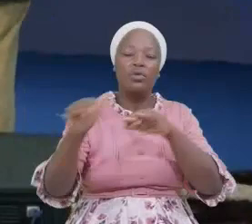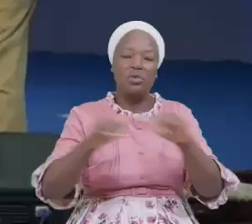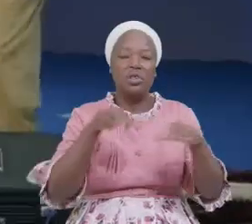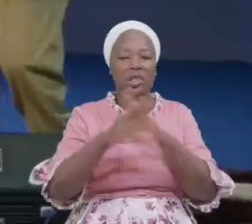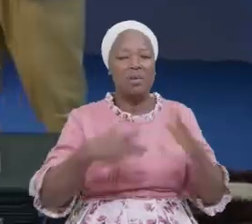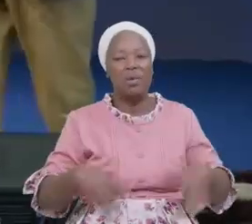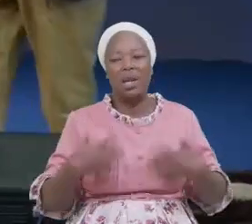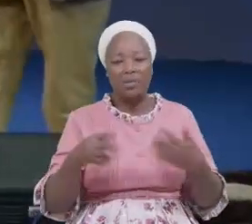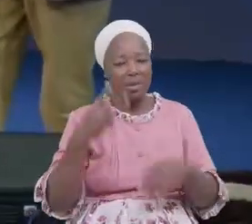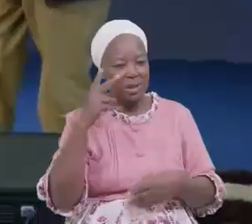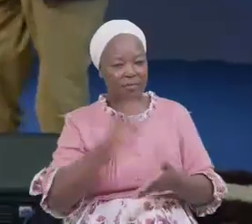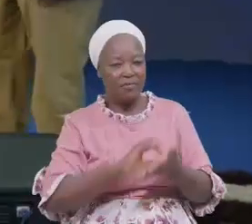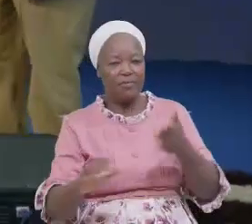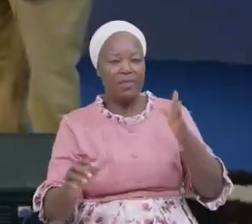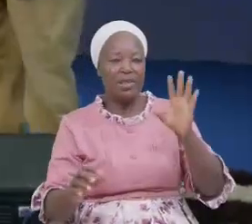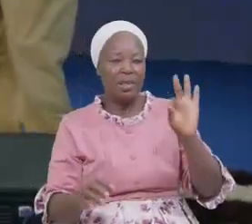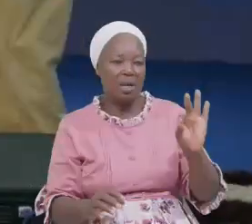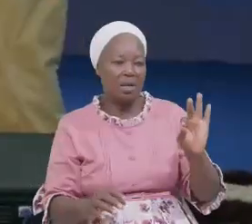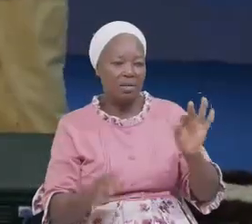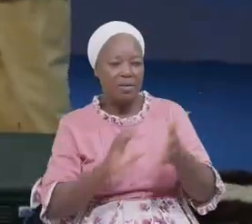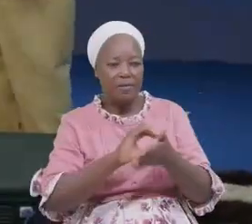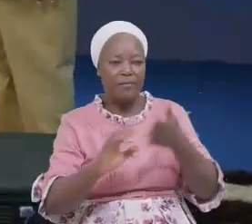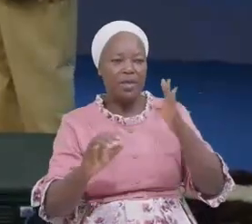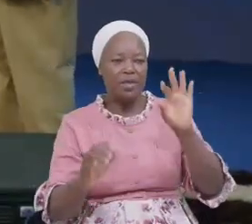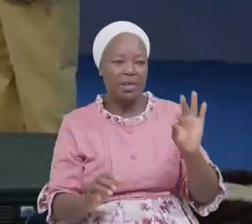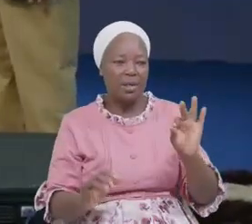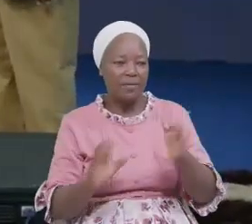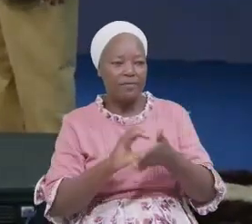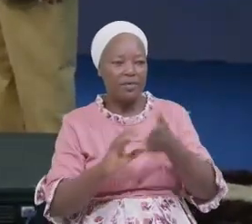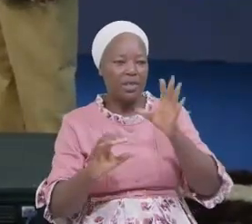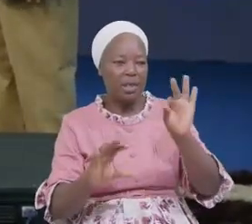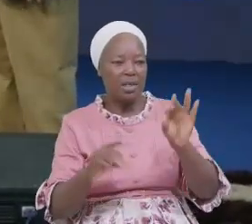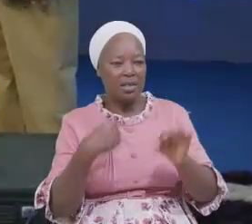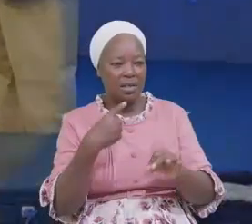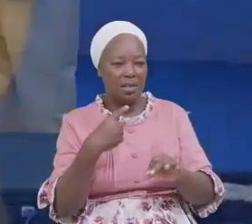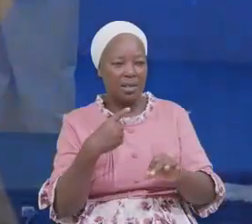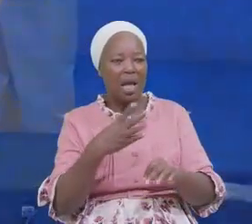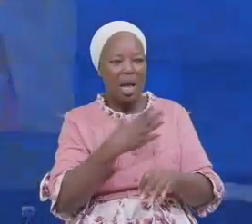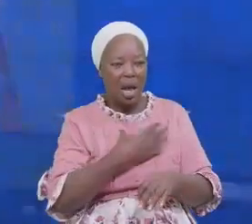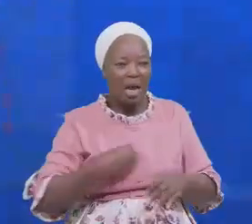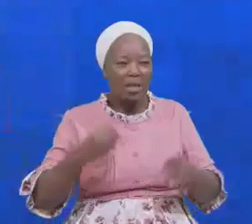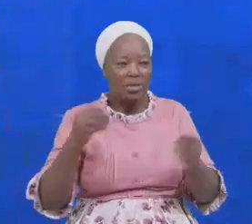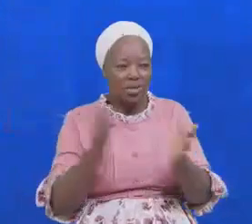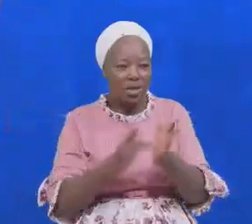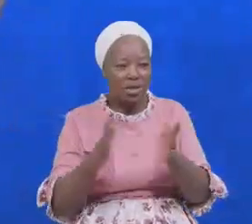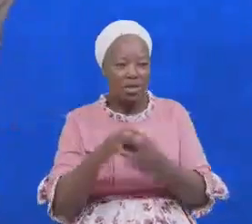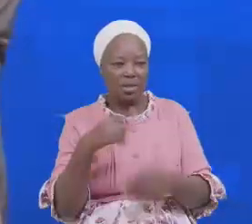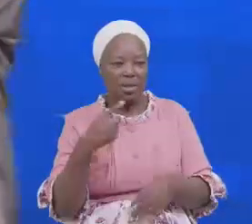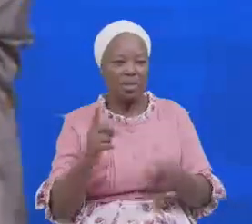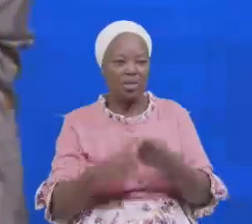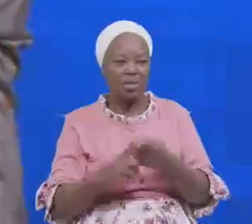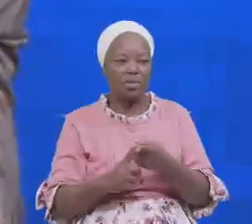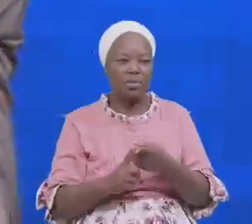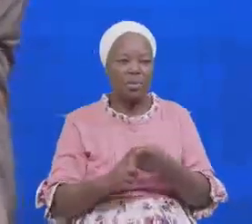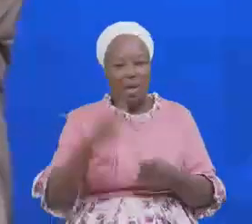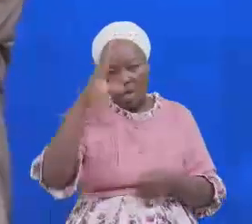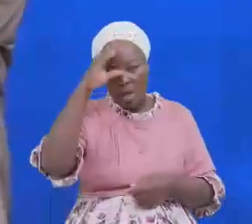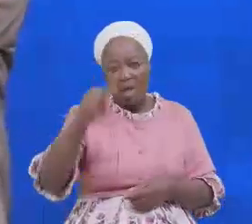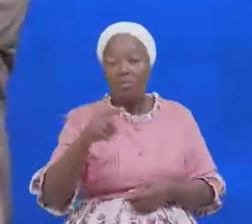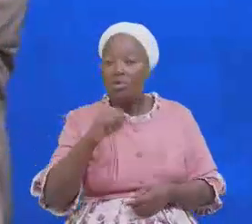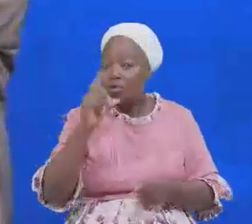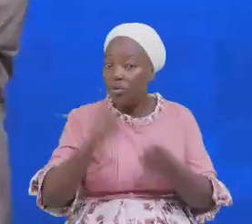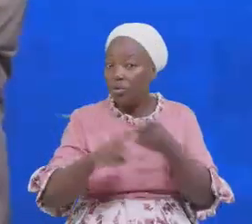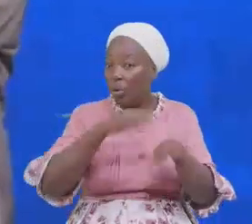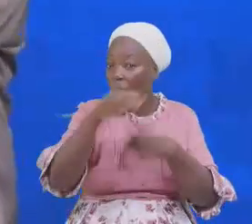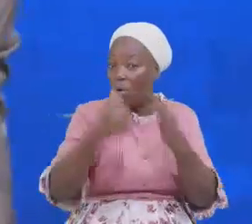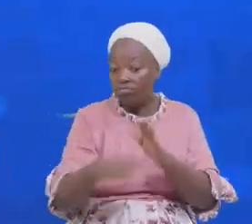Look at verse 9. Verse 9 says, and Jesus said unto him, not unto all those people that